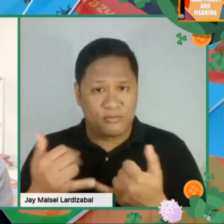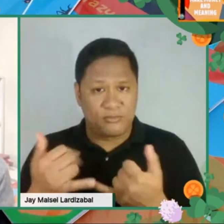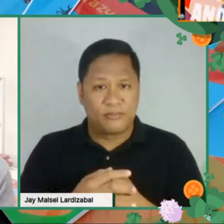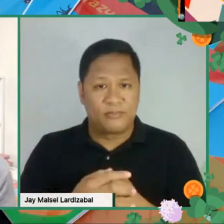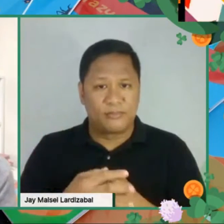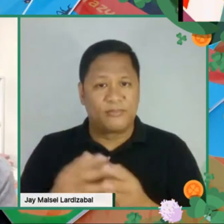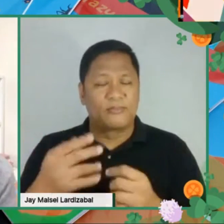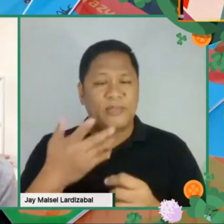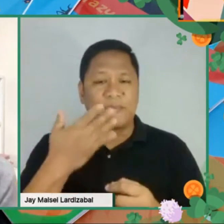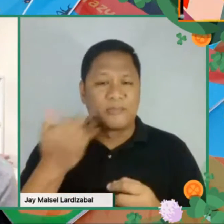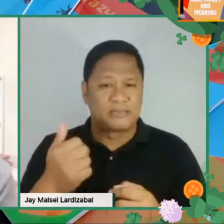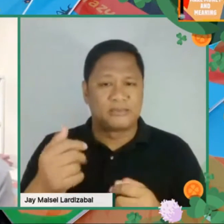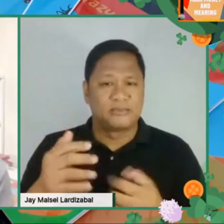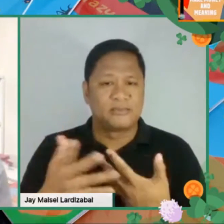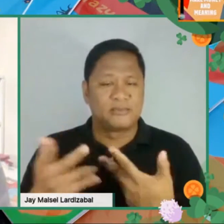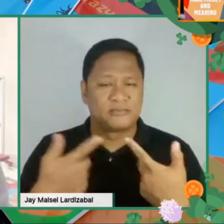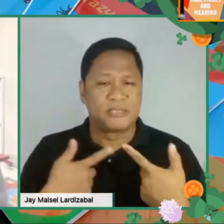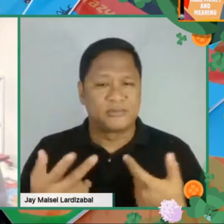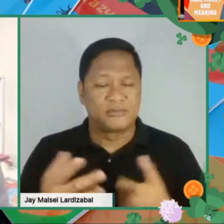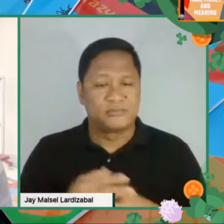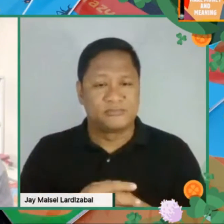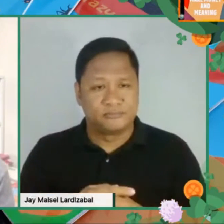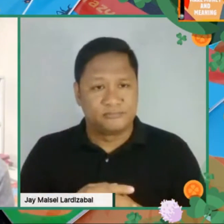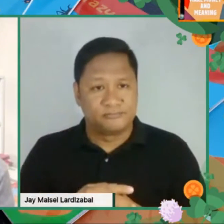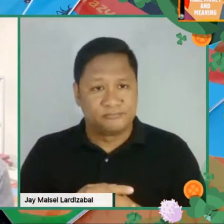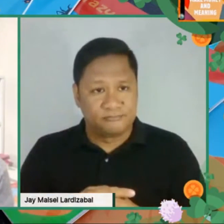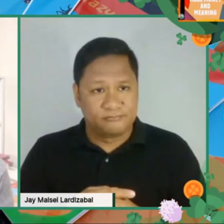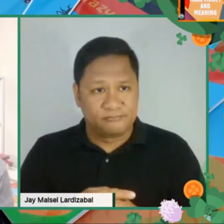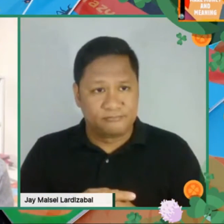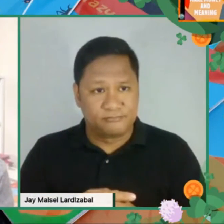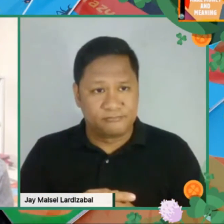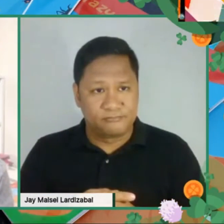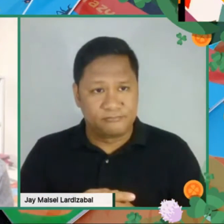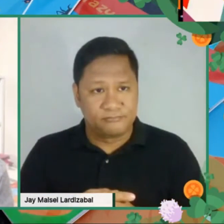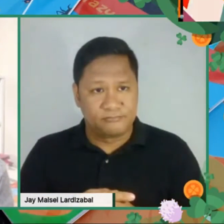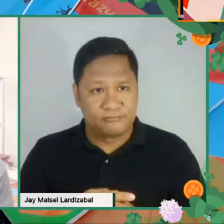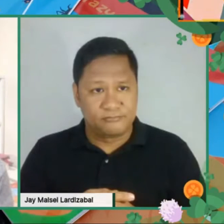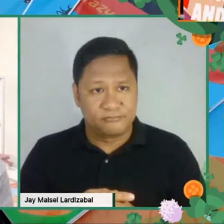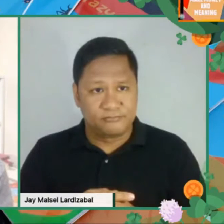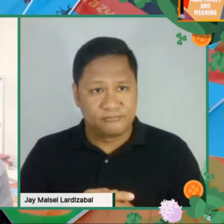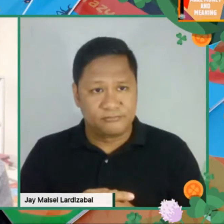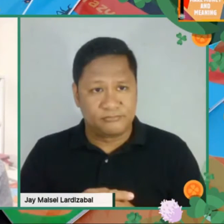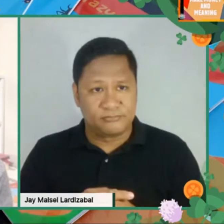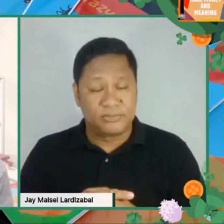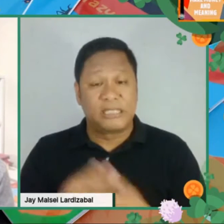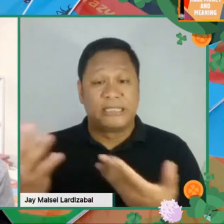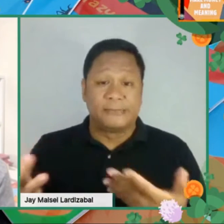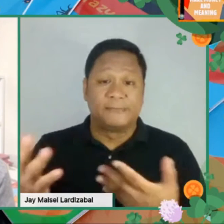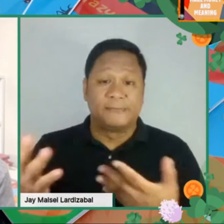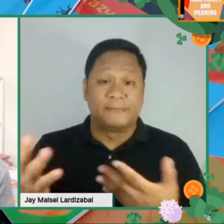way to get a hold of my book. Mhm. And Cora,